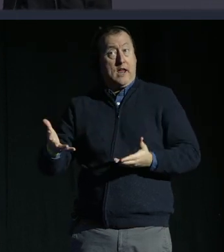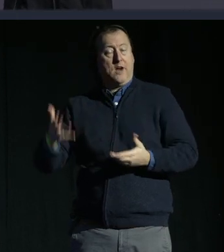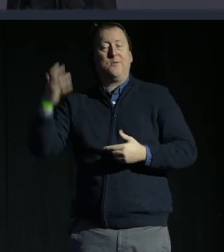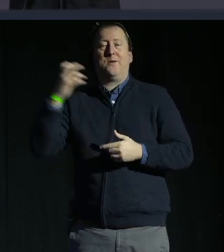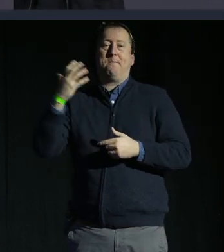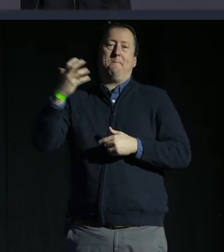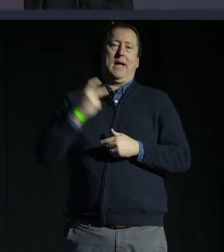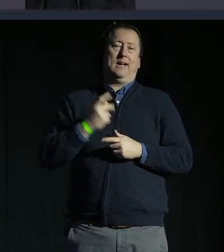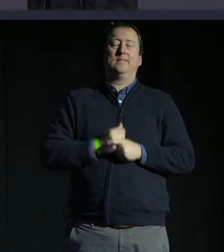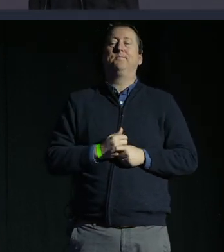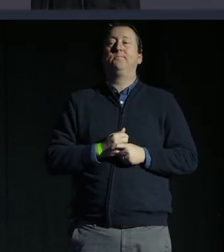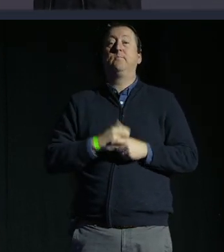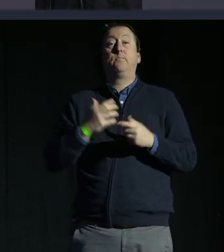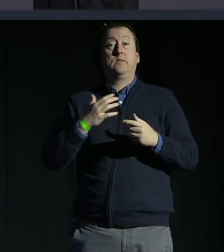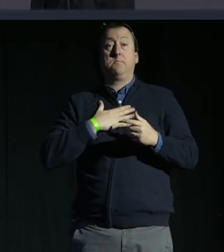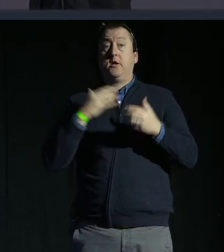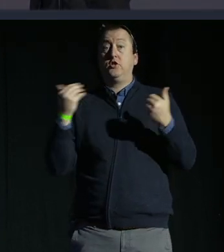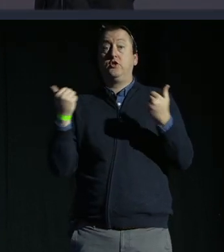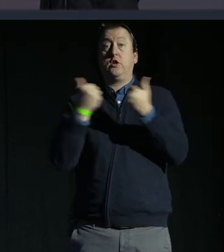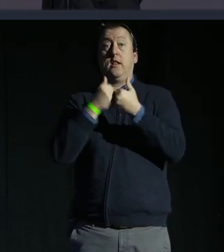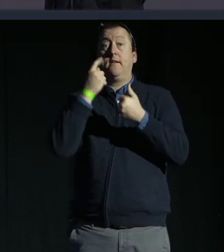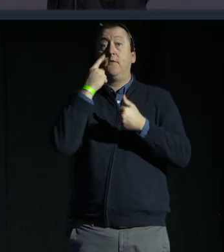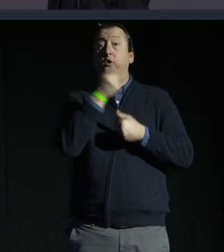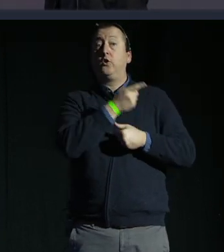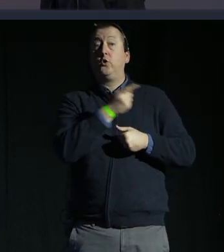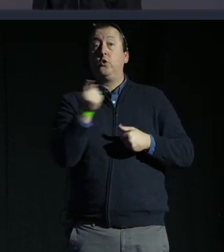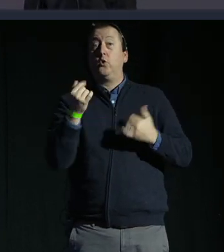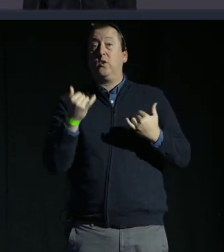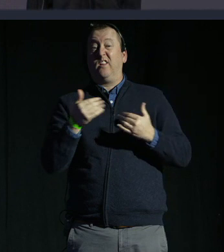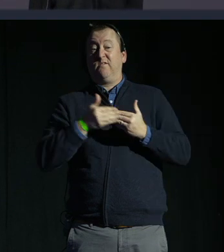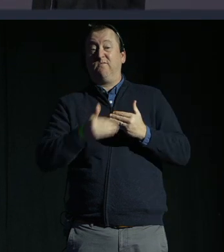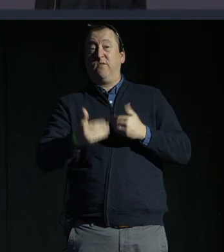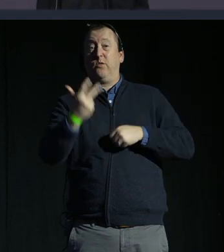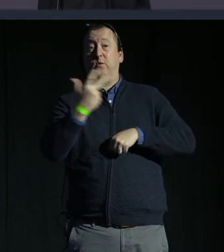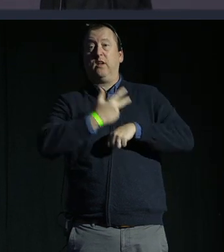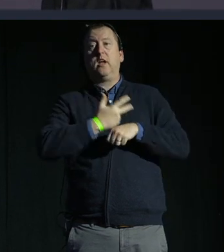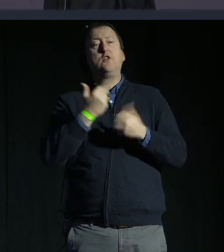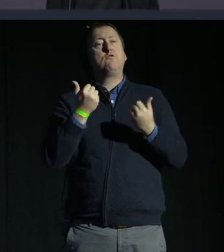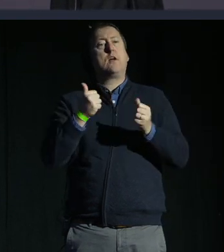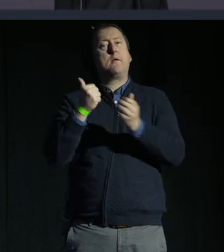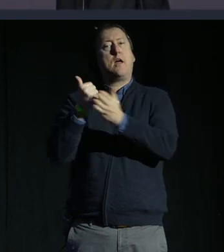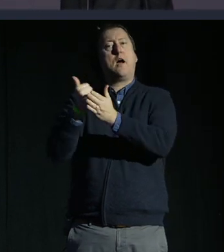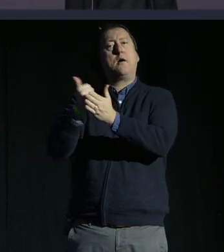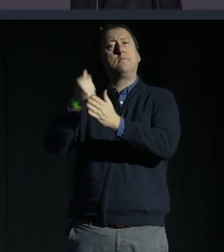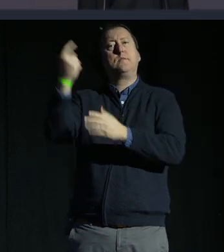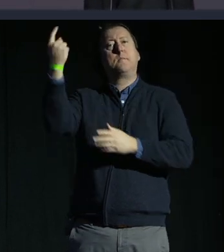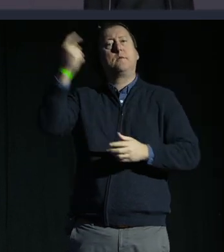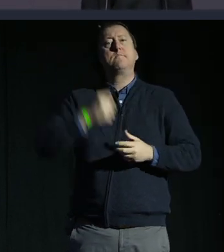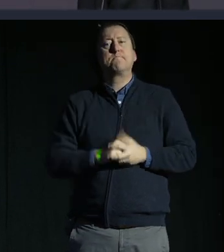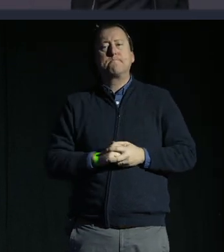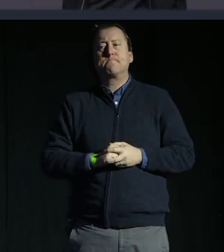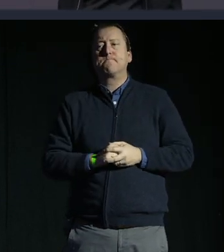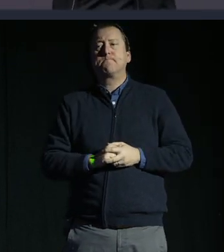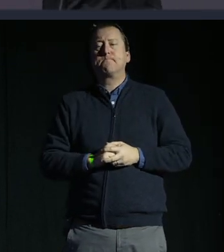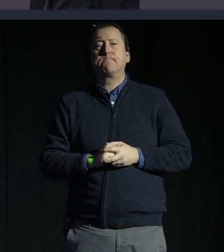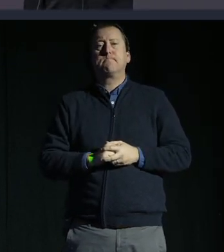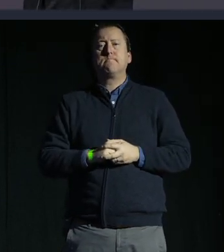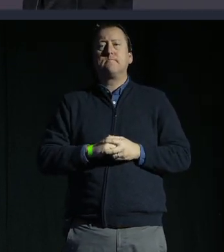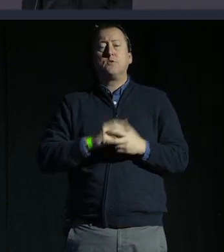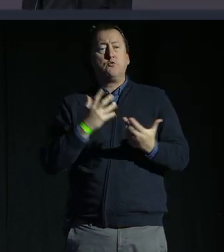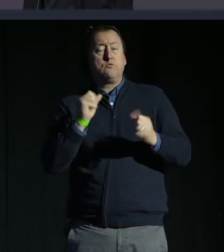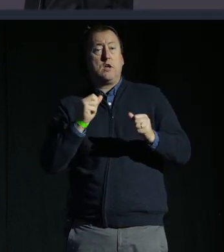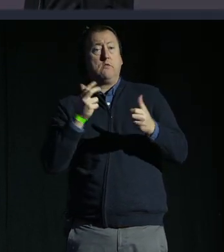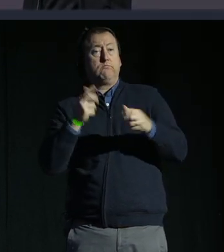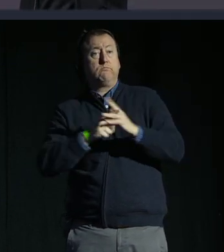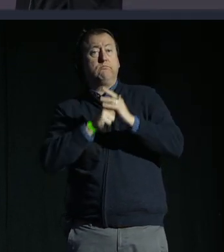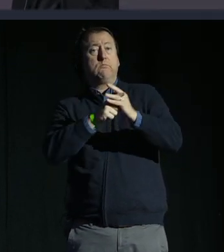My challenge to you over the next 3 days, find a way to be helpful to someone. Welcome someone into a